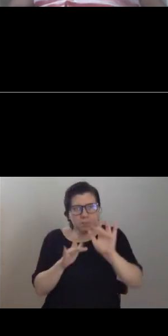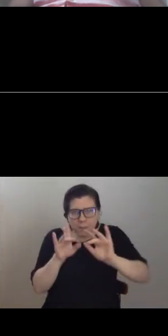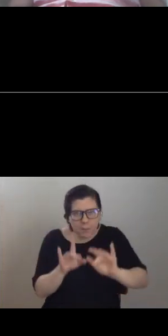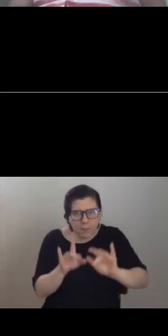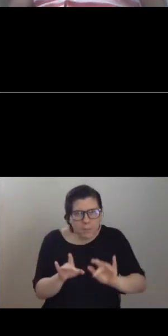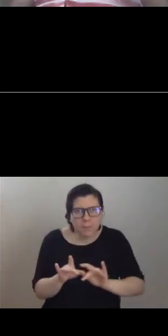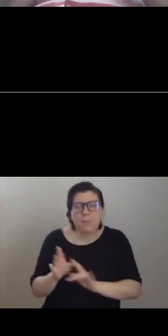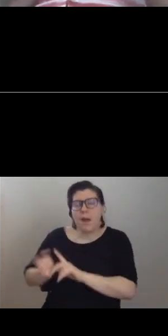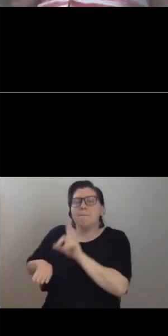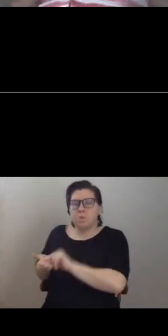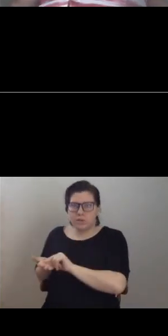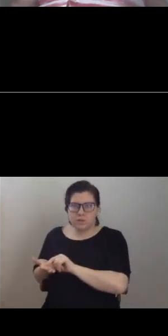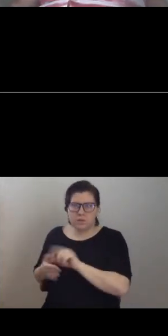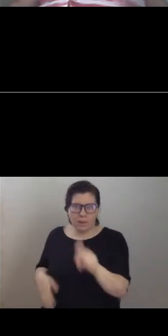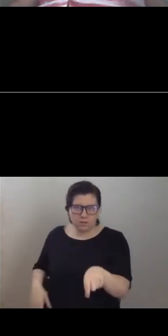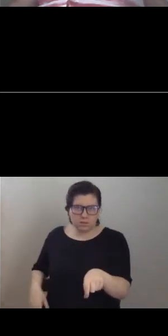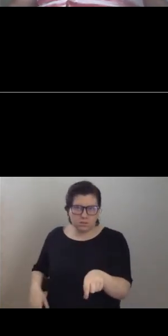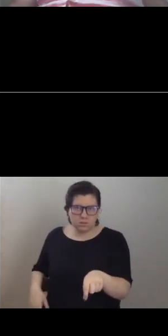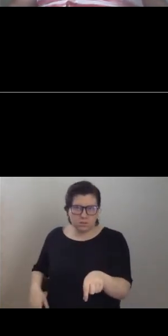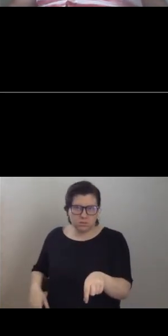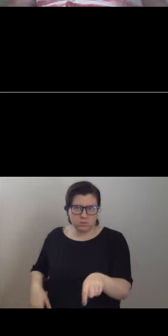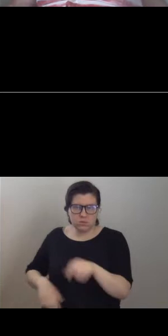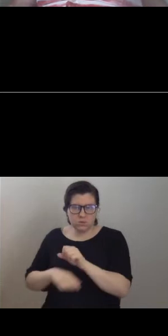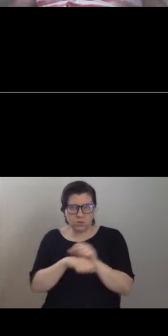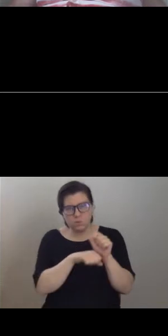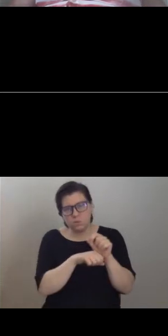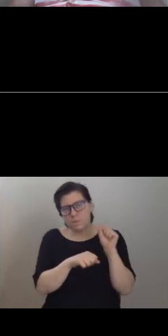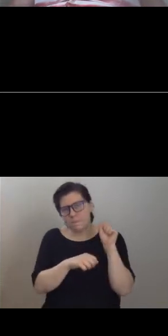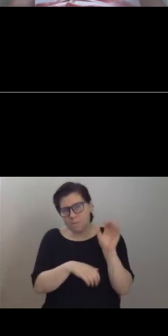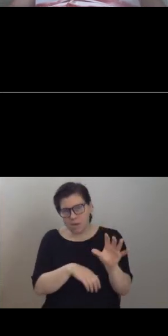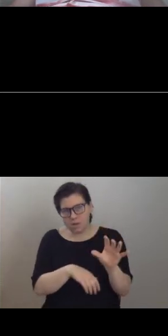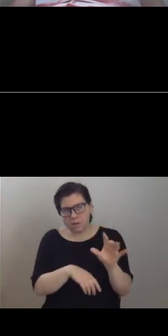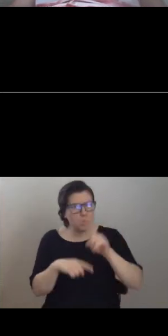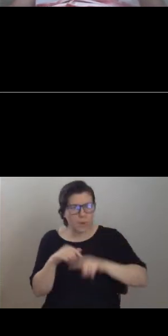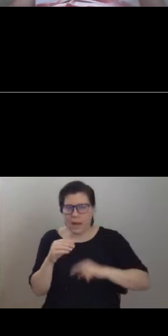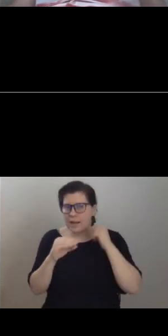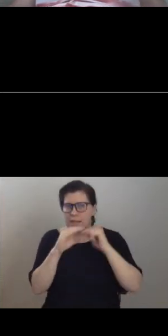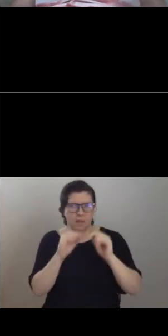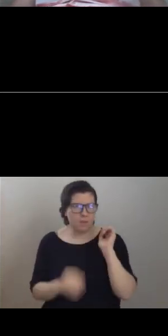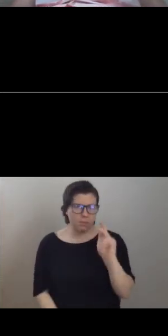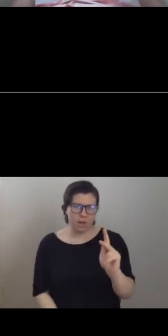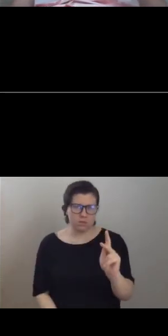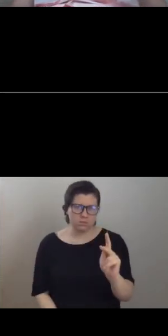be able to mail it in. You cannot email your ballot back in.